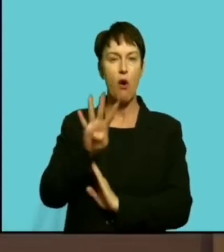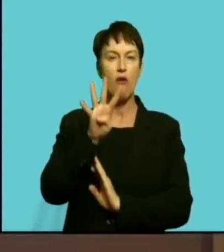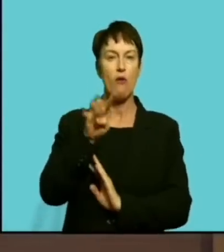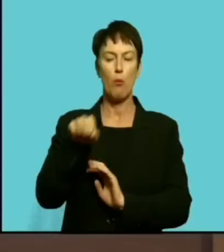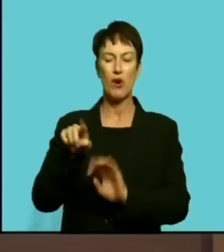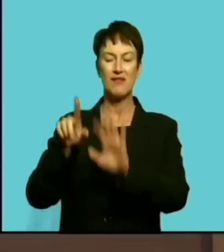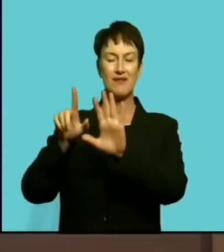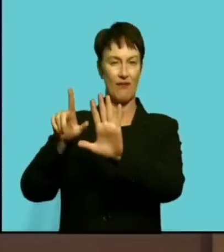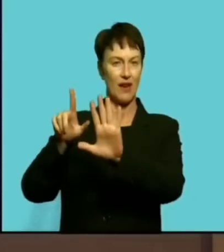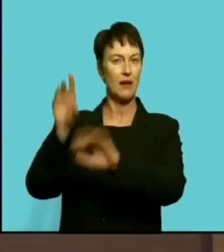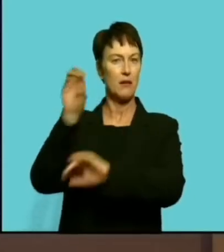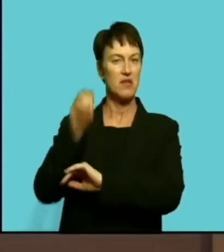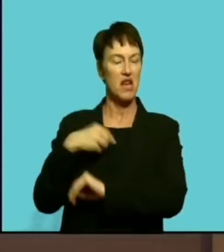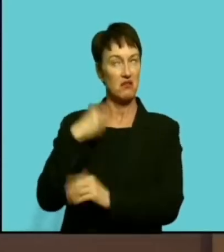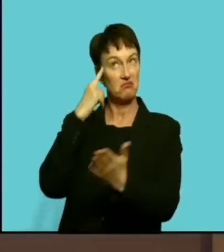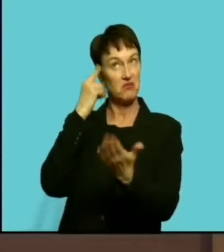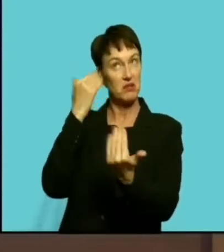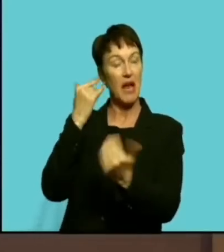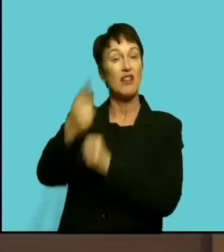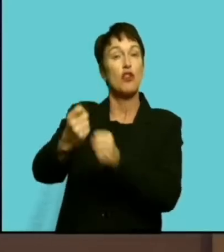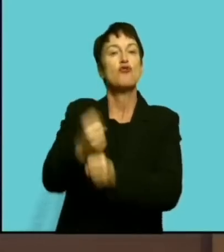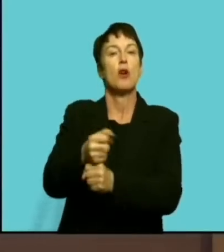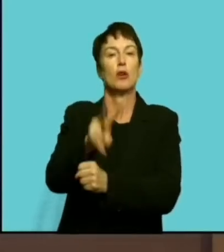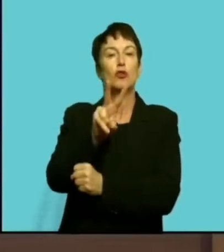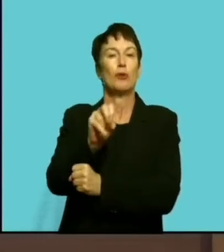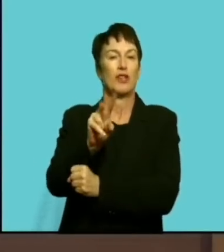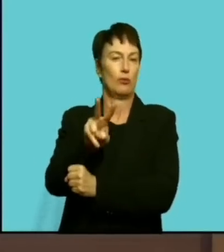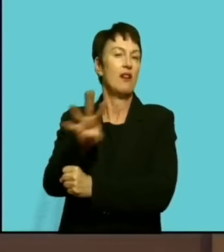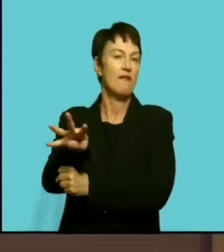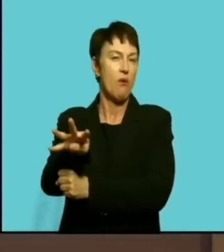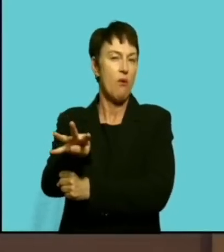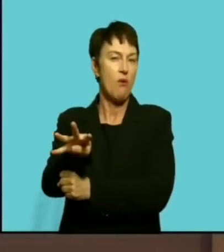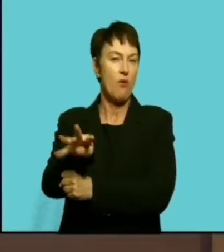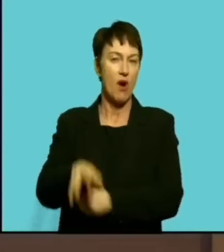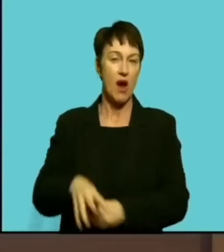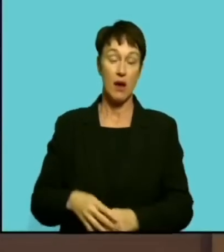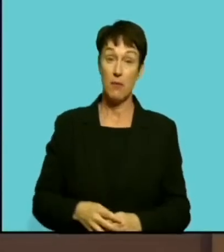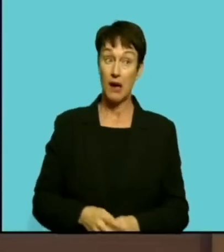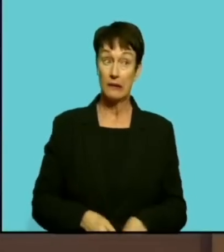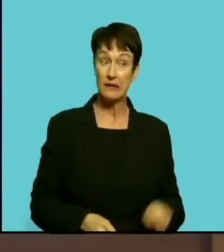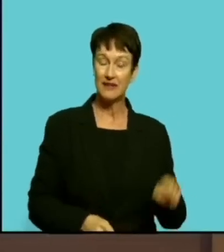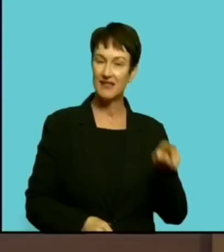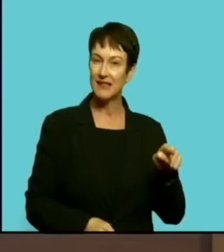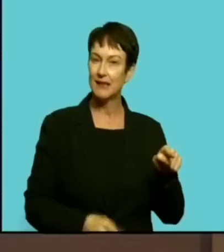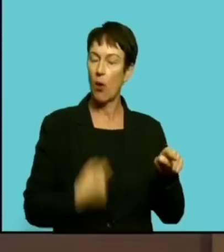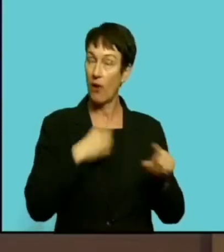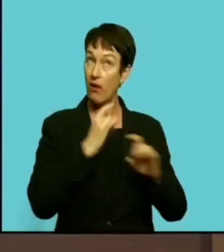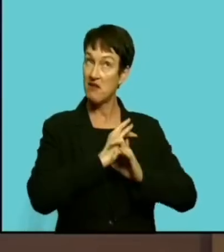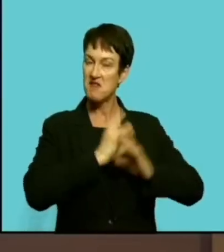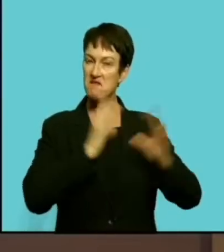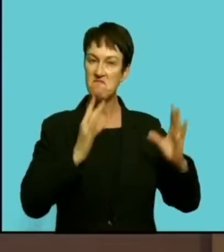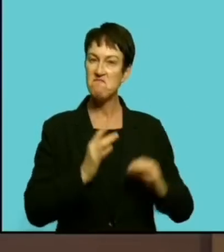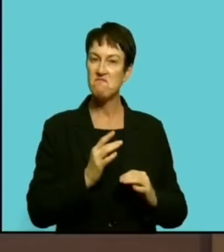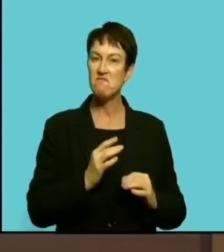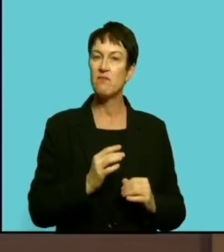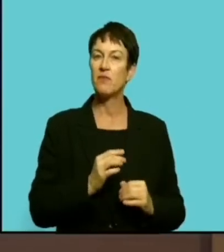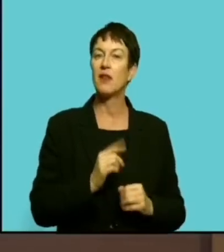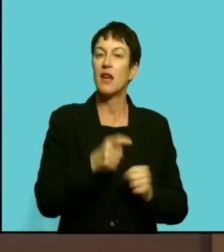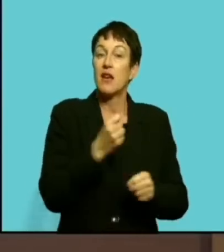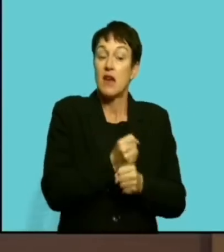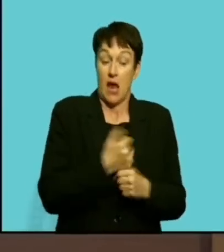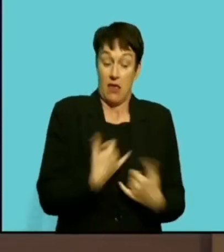now expected in 2024. Core inflation is forecast lower at 3.9% in